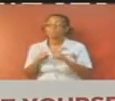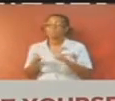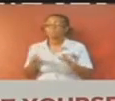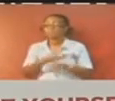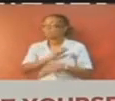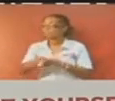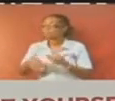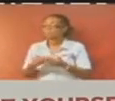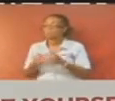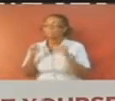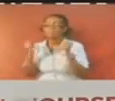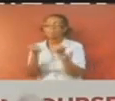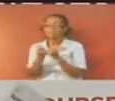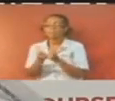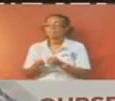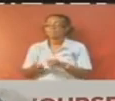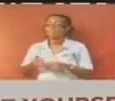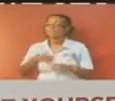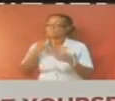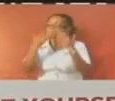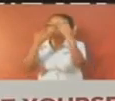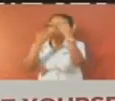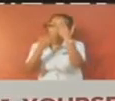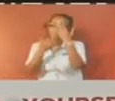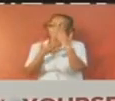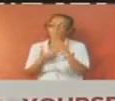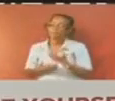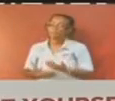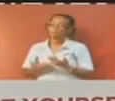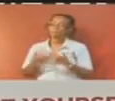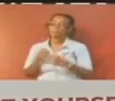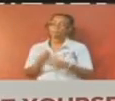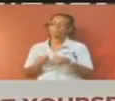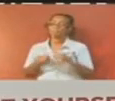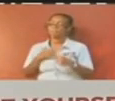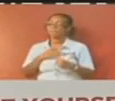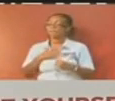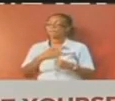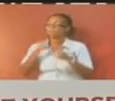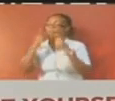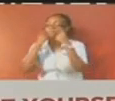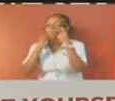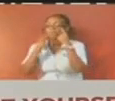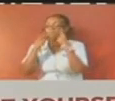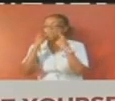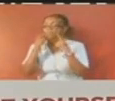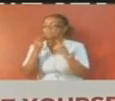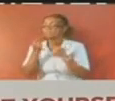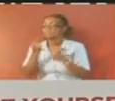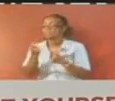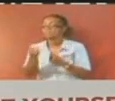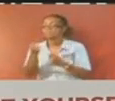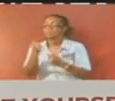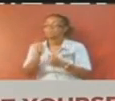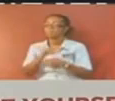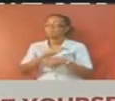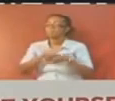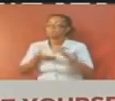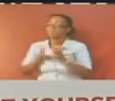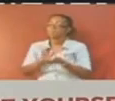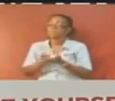pale in comparison to the tears of families that lose their loved ones. My tears pale